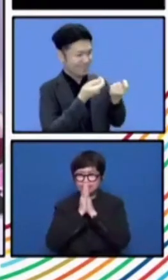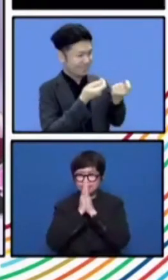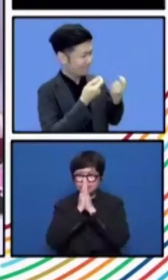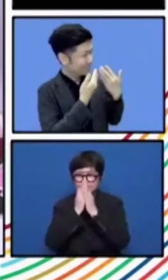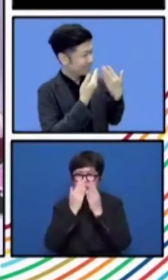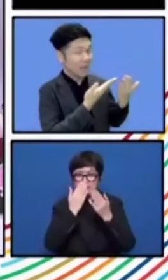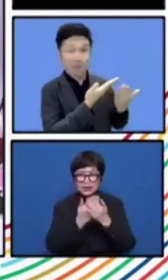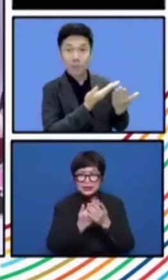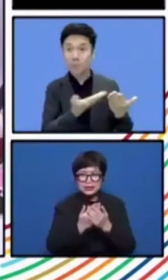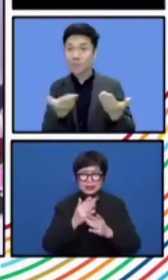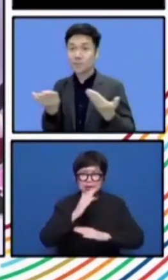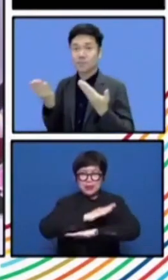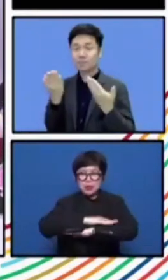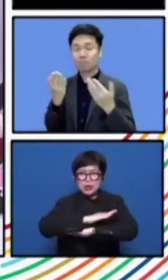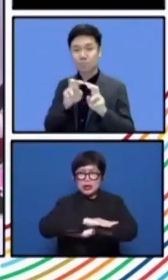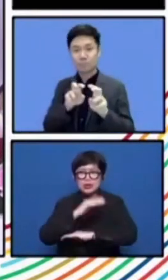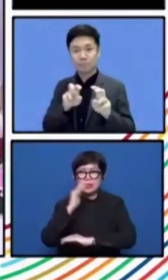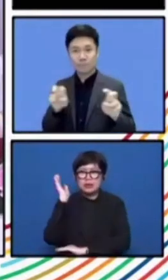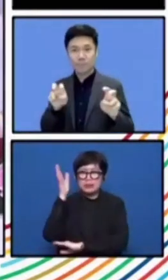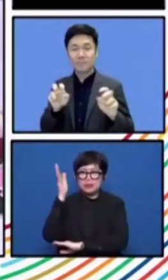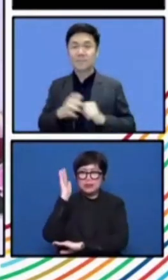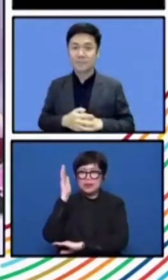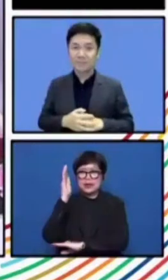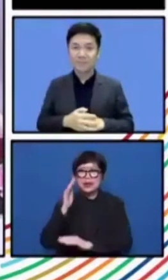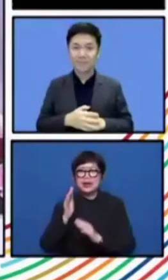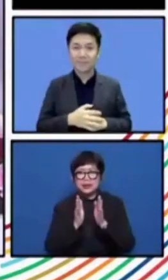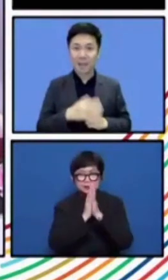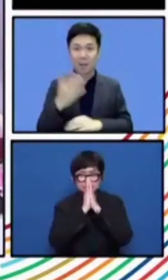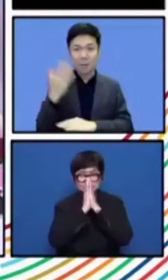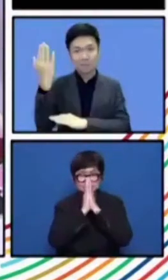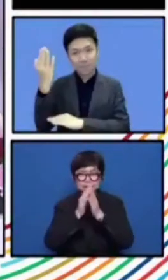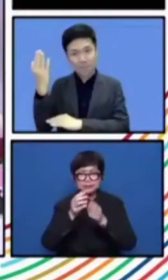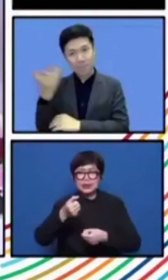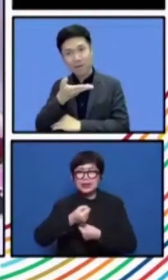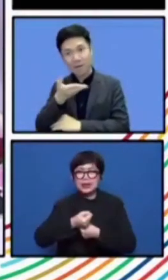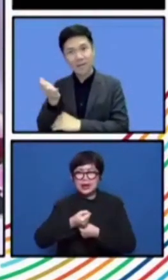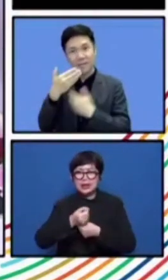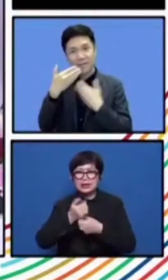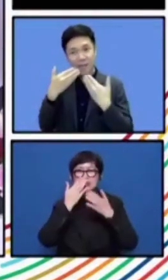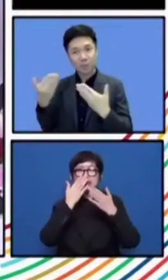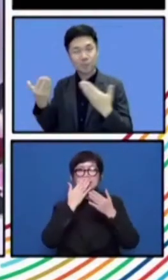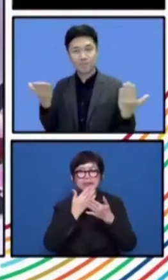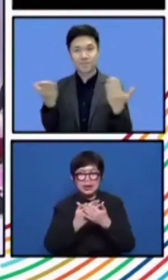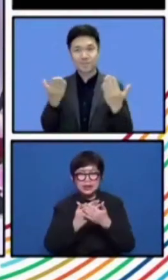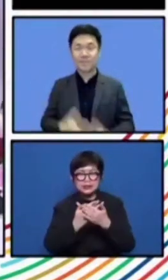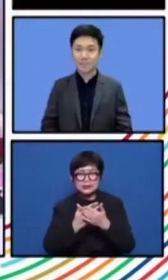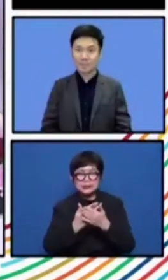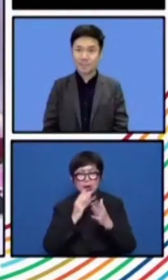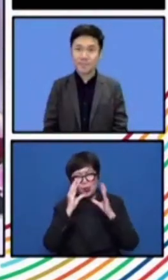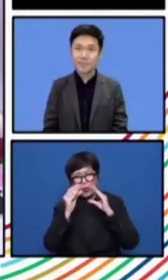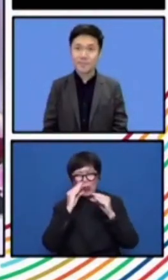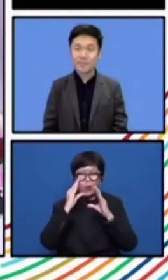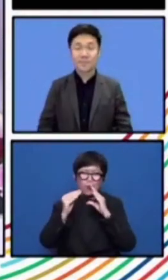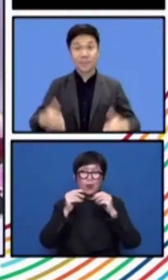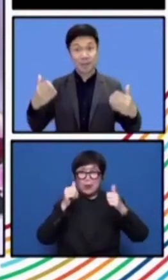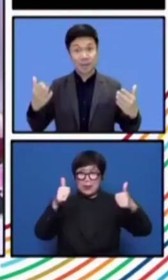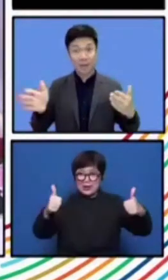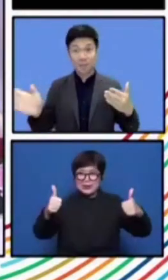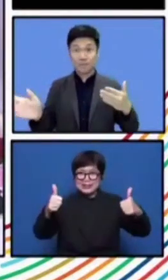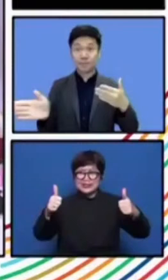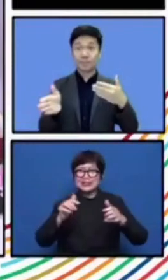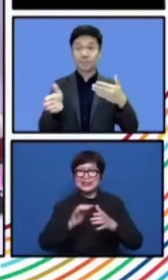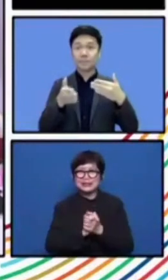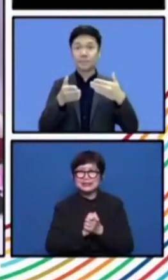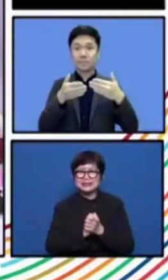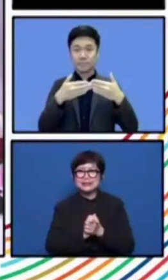panelists and the delegates for the Lively discussion the meeting has now concluded